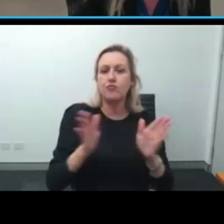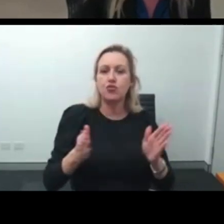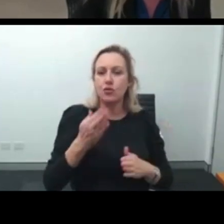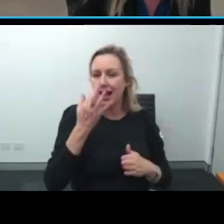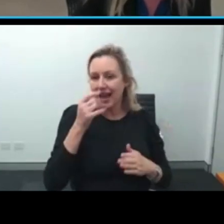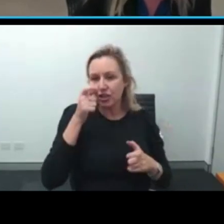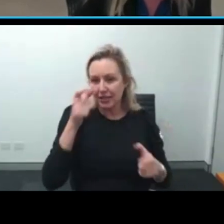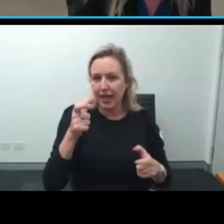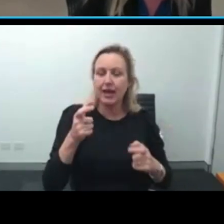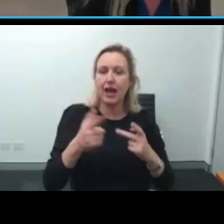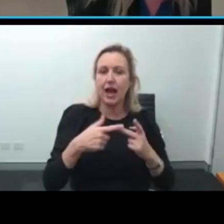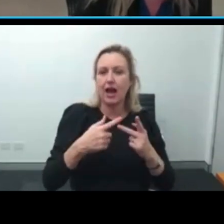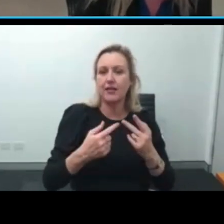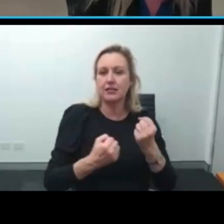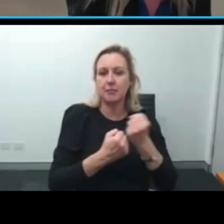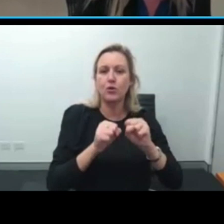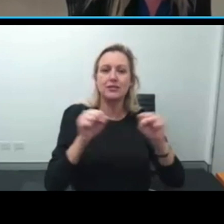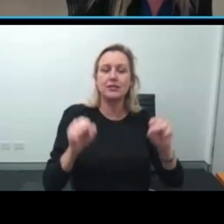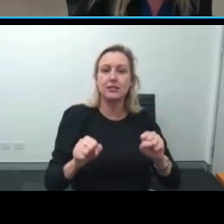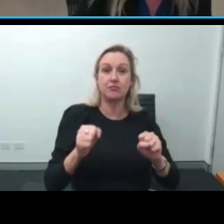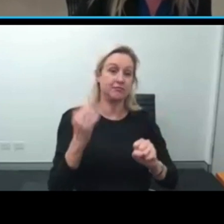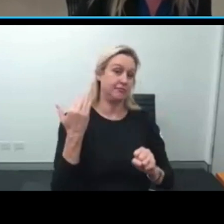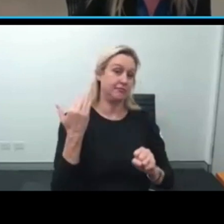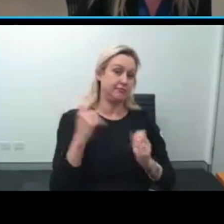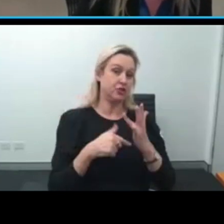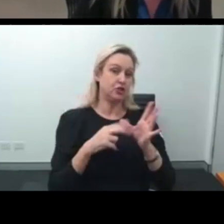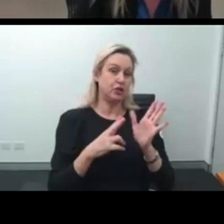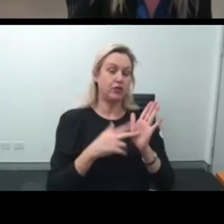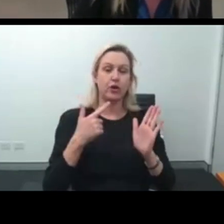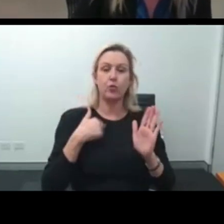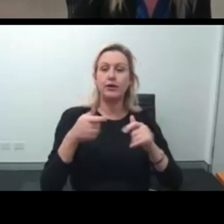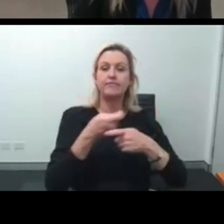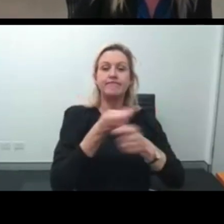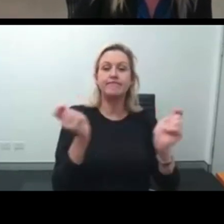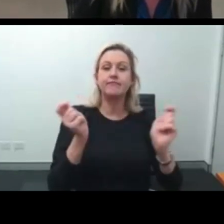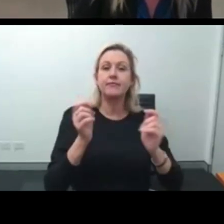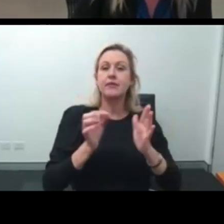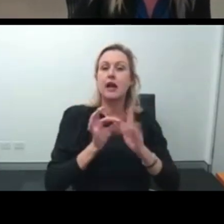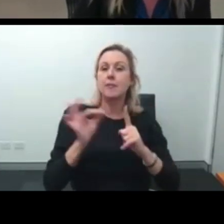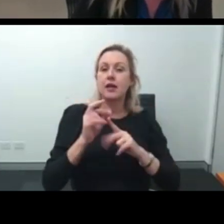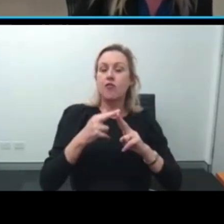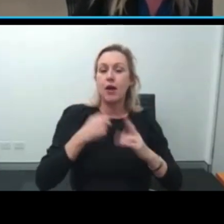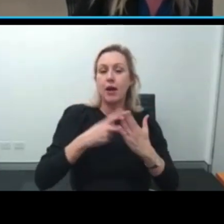system. In January of this year, we issued an update to our program manual.